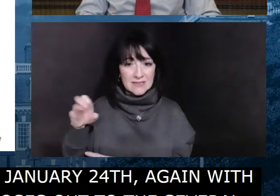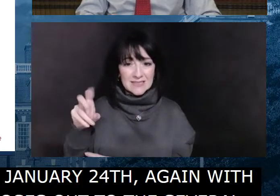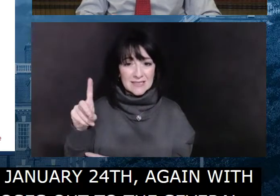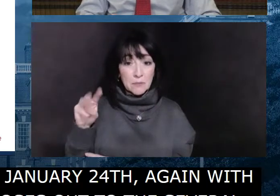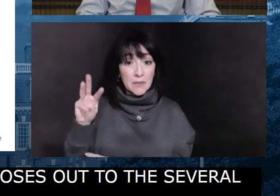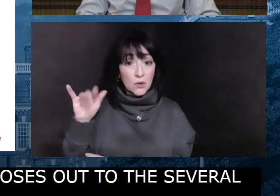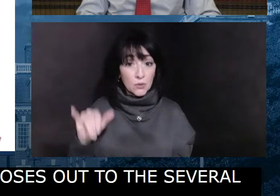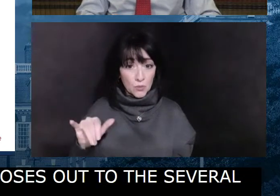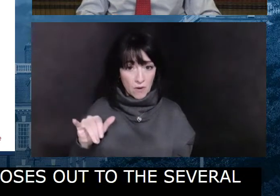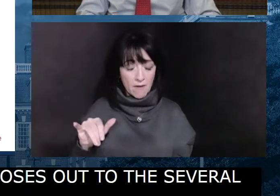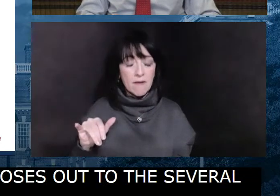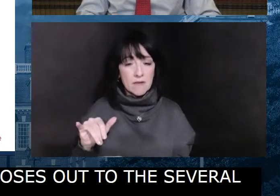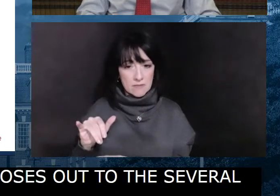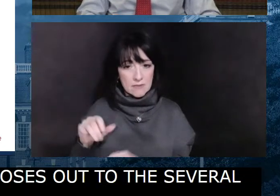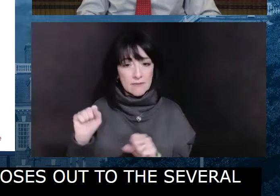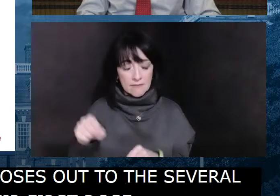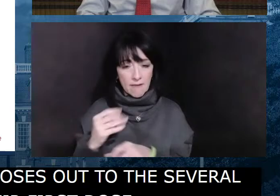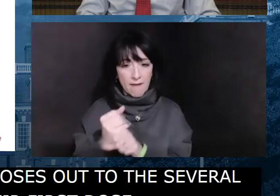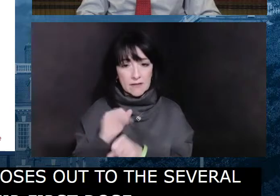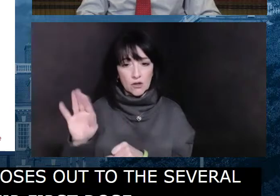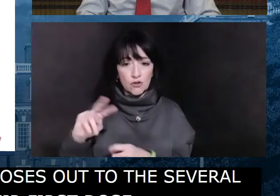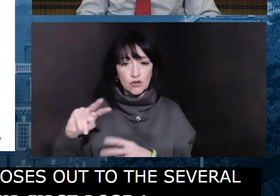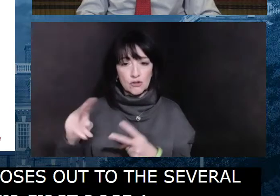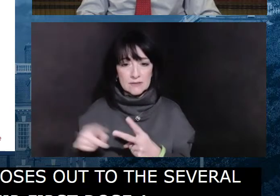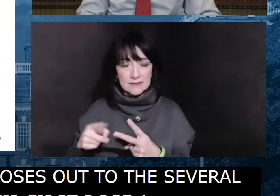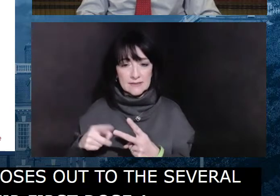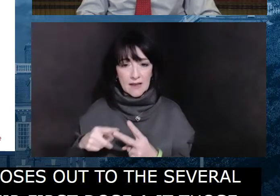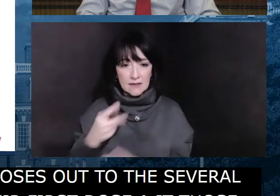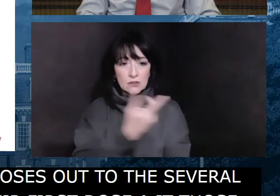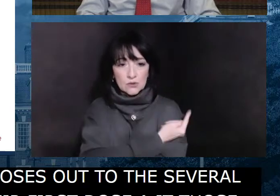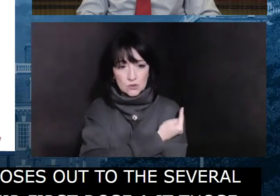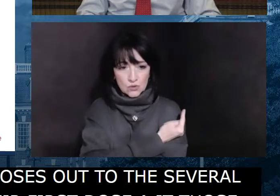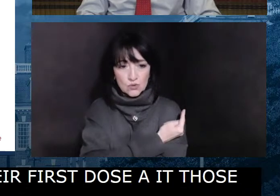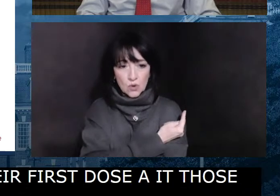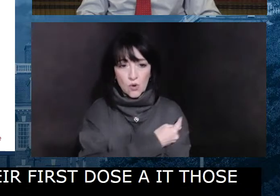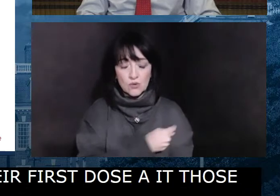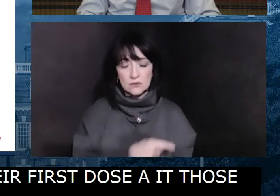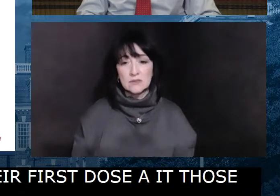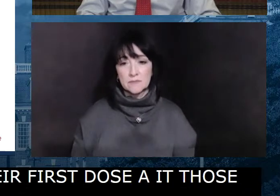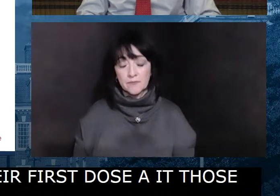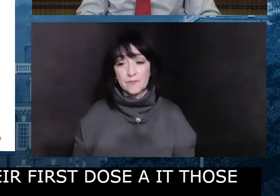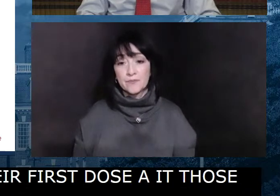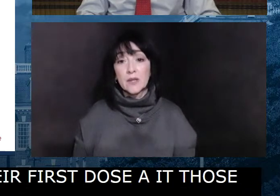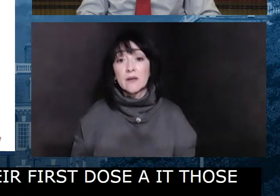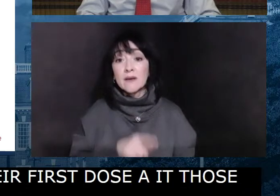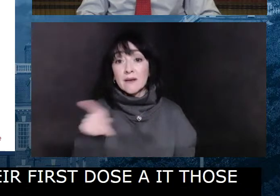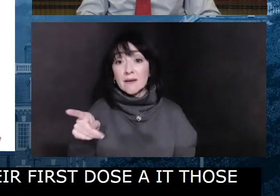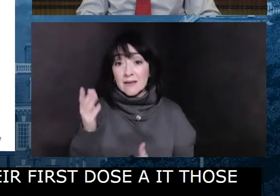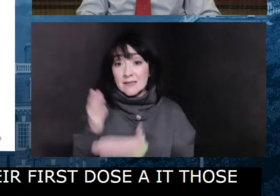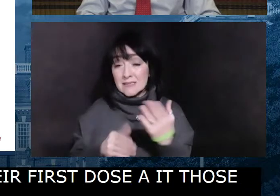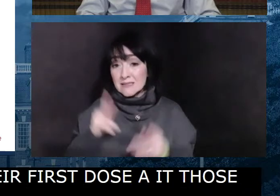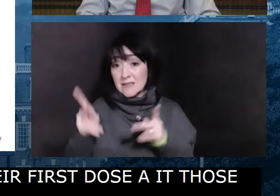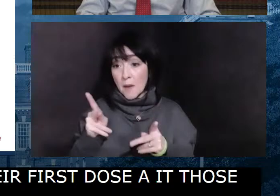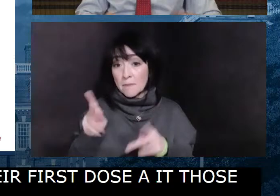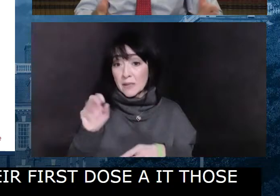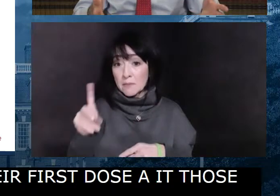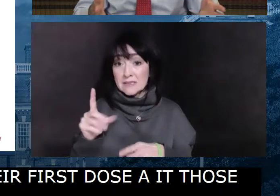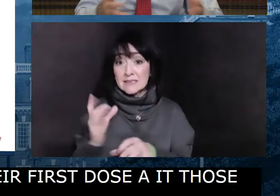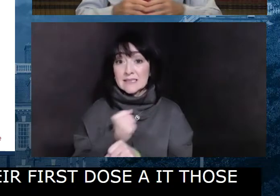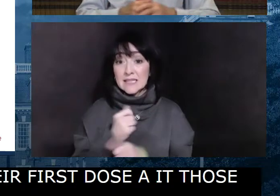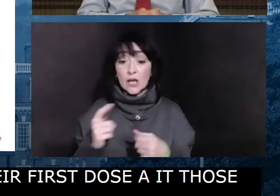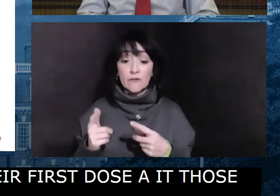those clinics at the DMVs in Georgetown, the DMV at Delaware City, and then Salesianum School. This